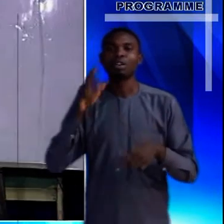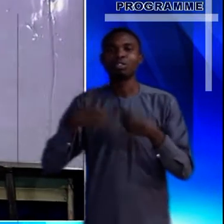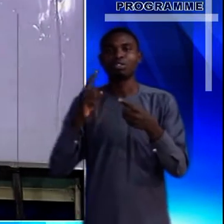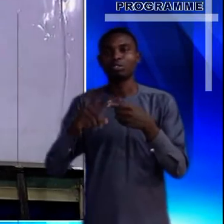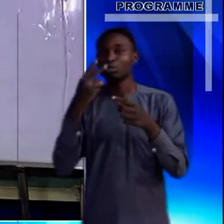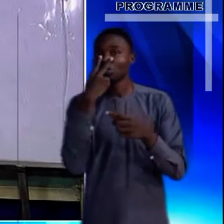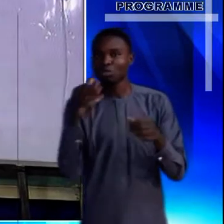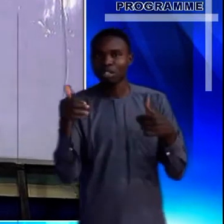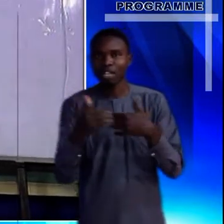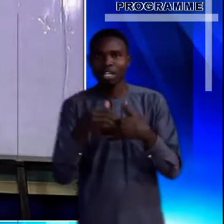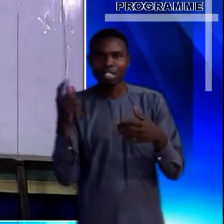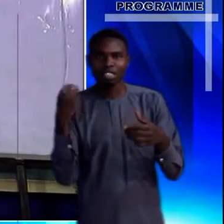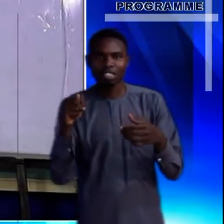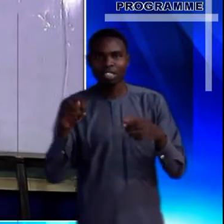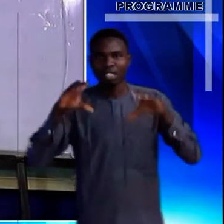meter.